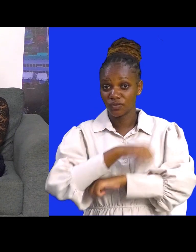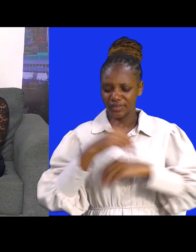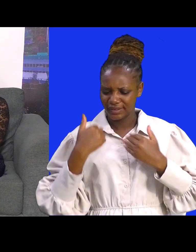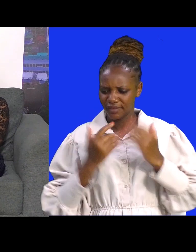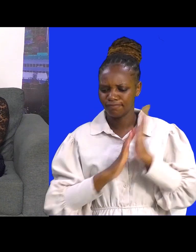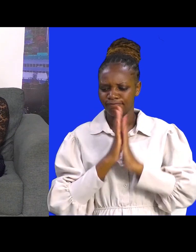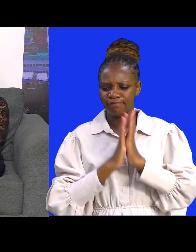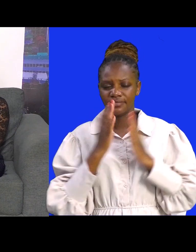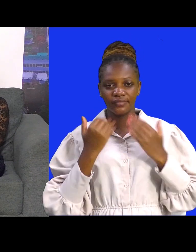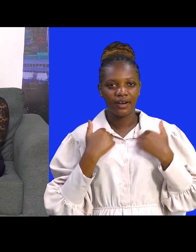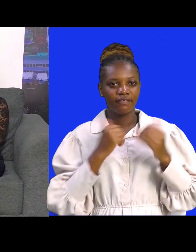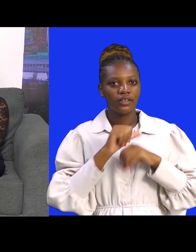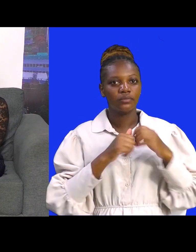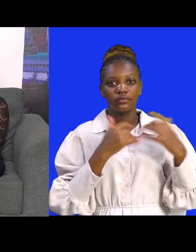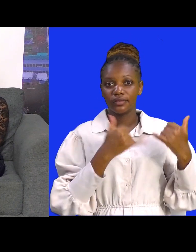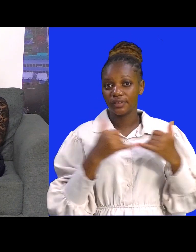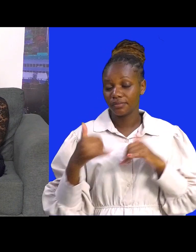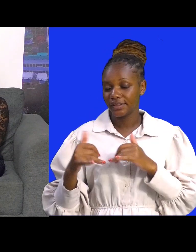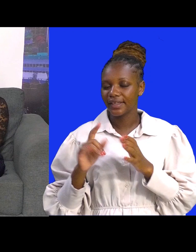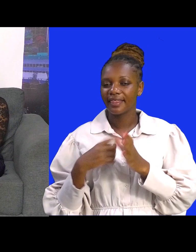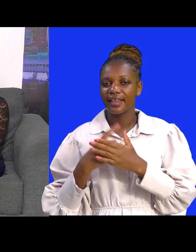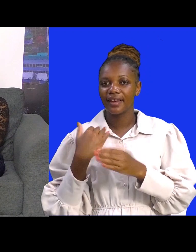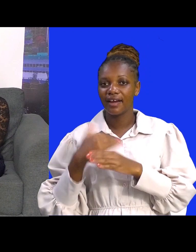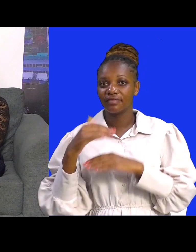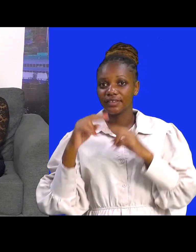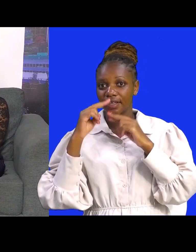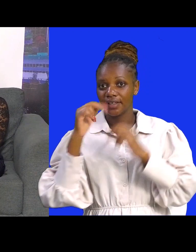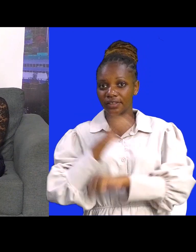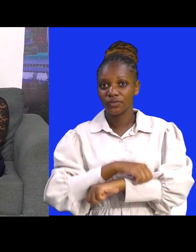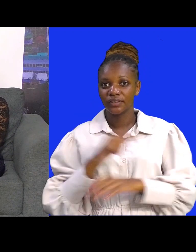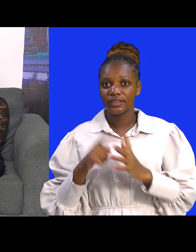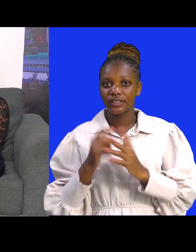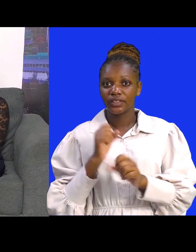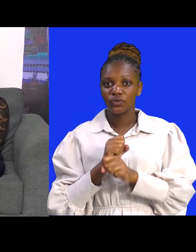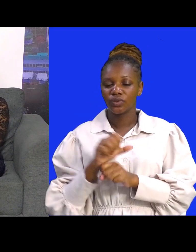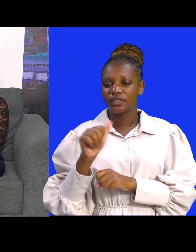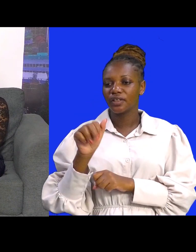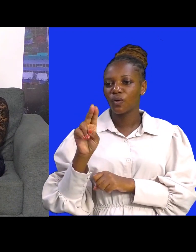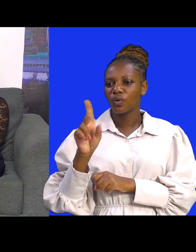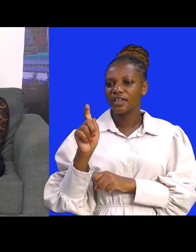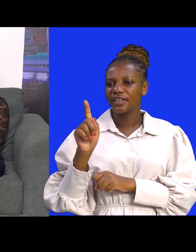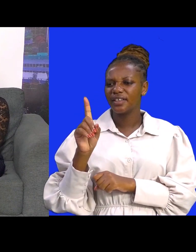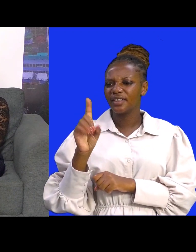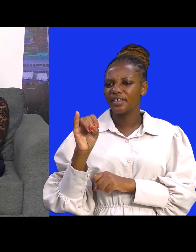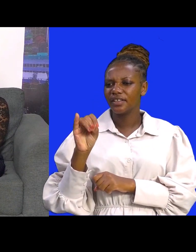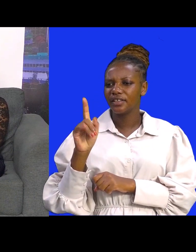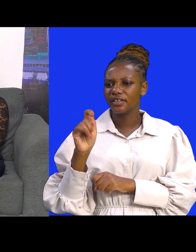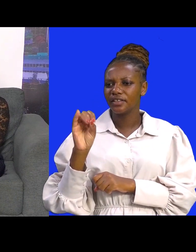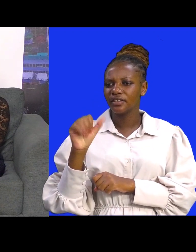was passionate about drama and acting. And so after high school, I started doing auditions, going for auditions